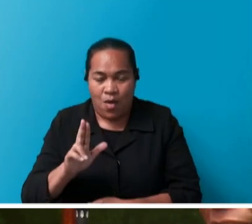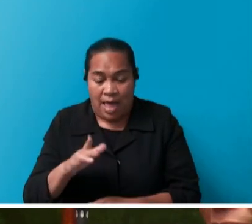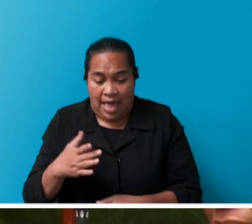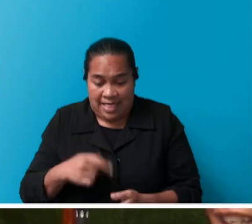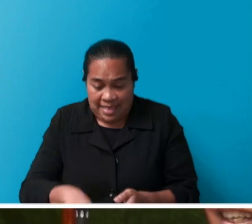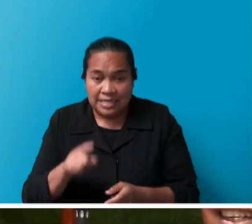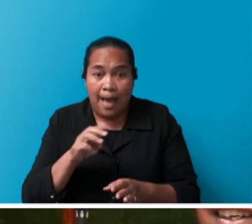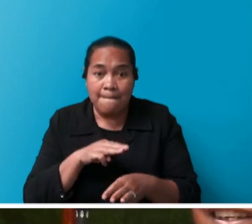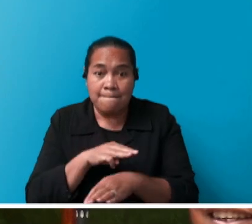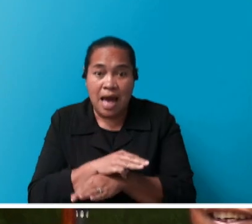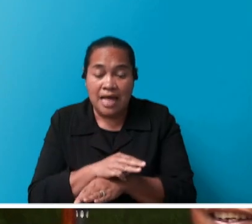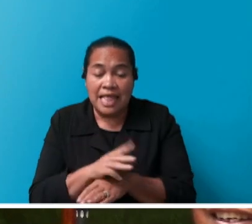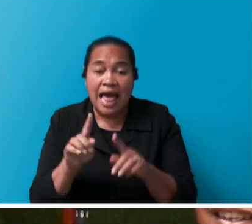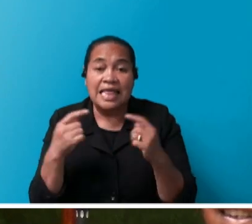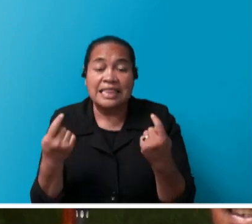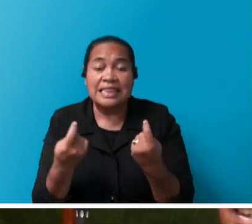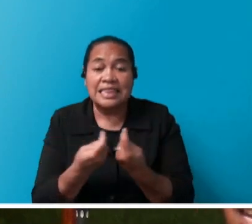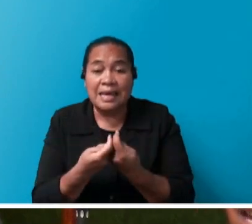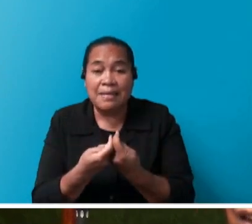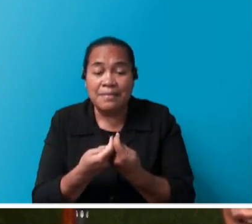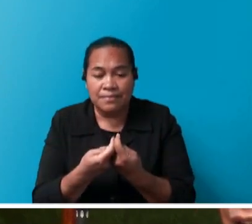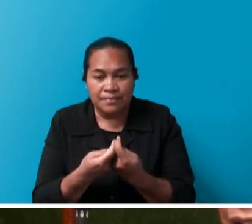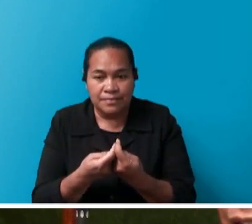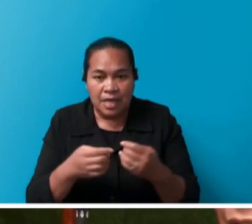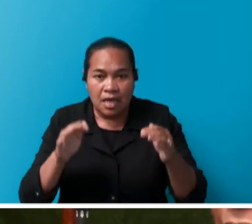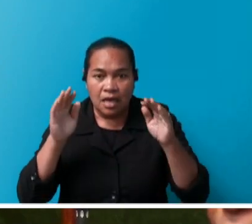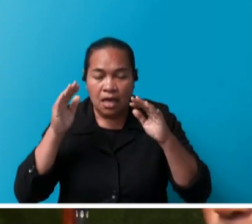the maintenance team will undertake... Order.